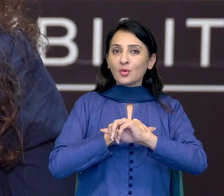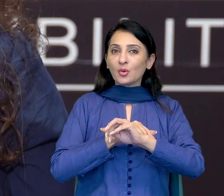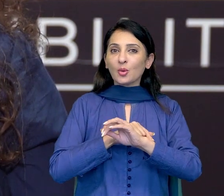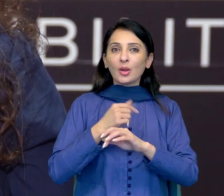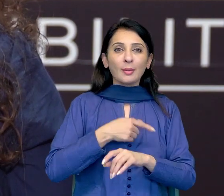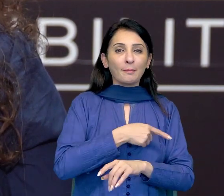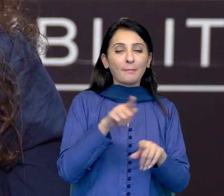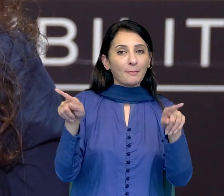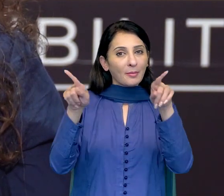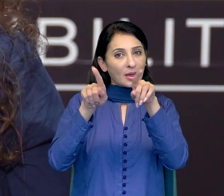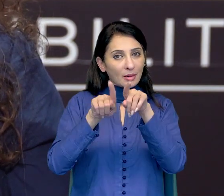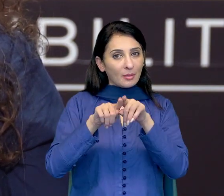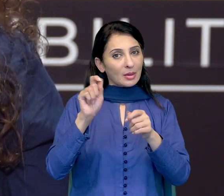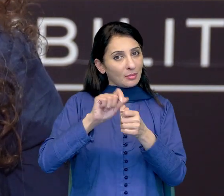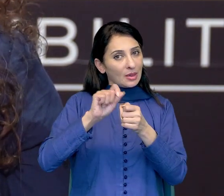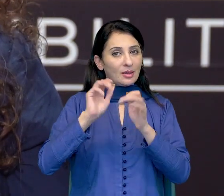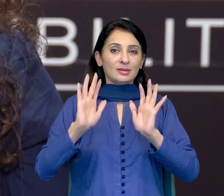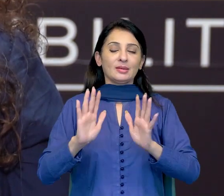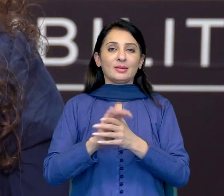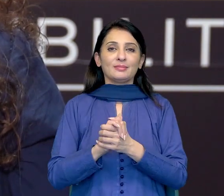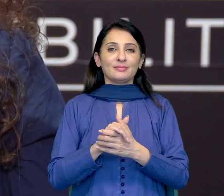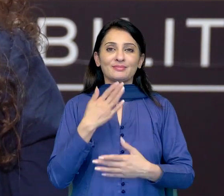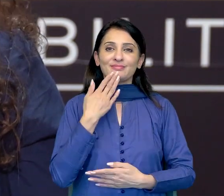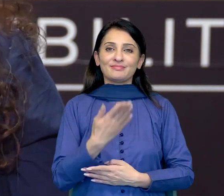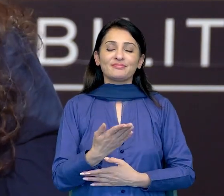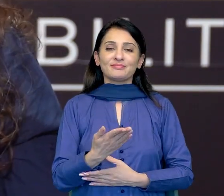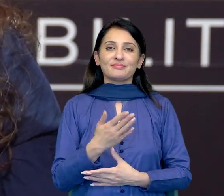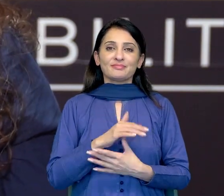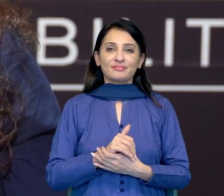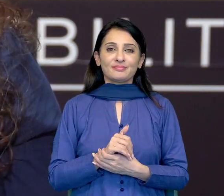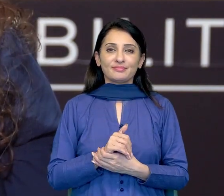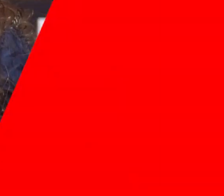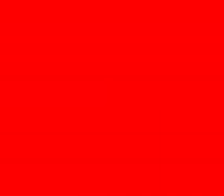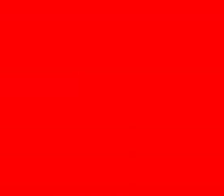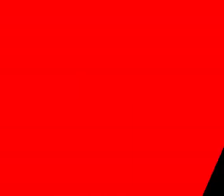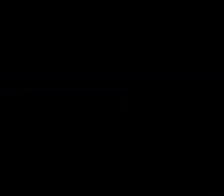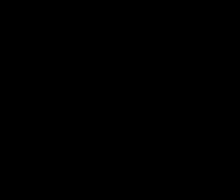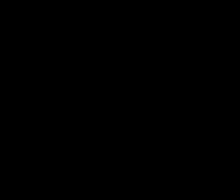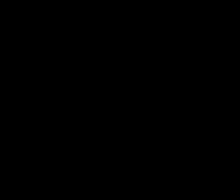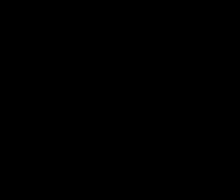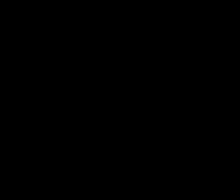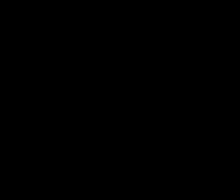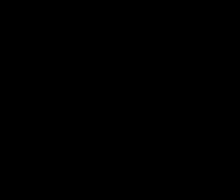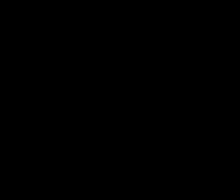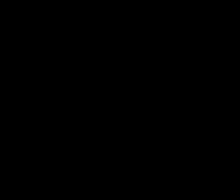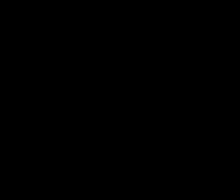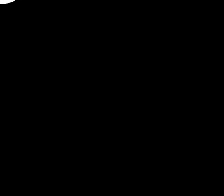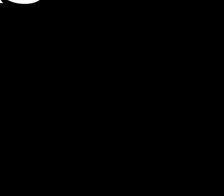And yeah, thank you so much.